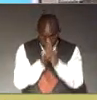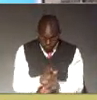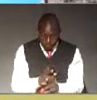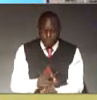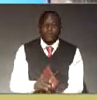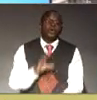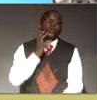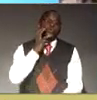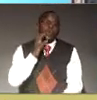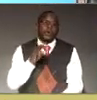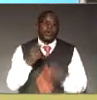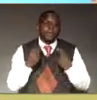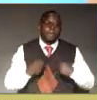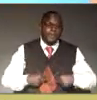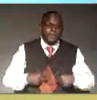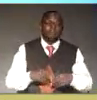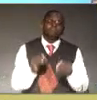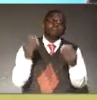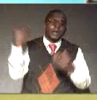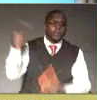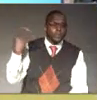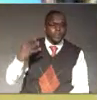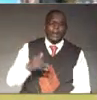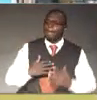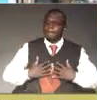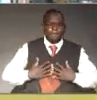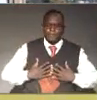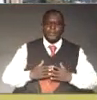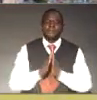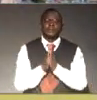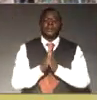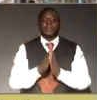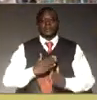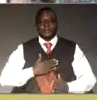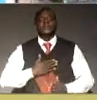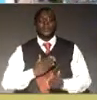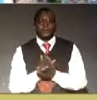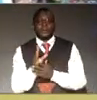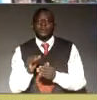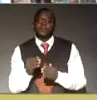Arias Lukwago. He came to talk to us and he gave us a very inspirational story that inspired us. He told us that